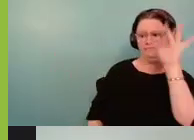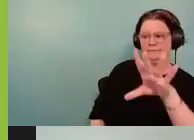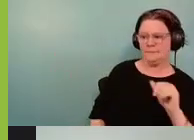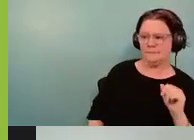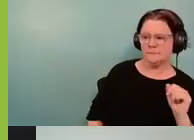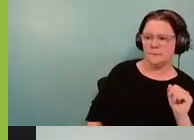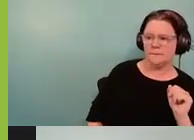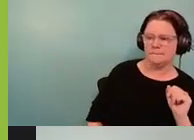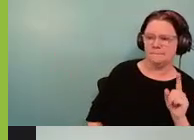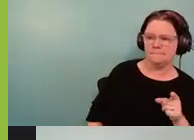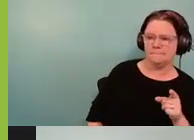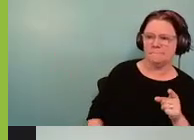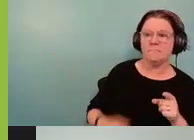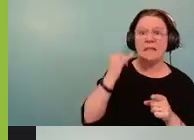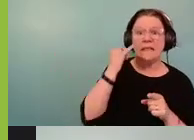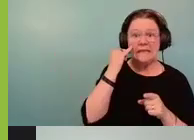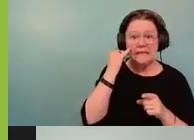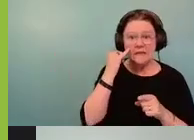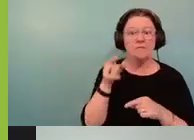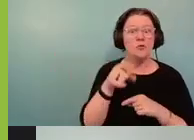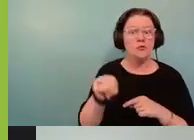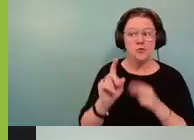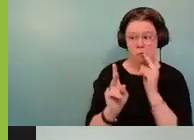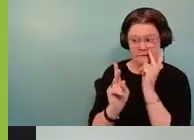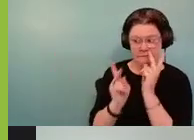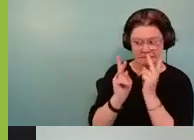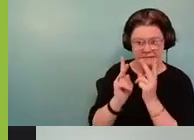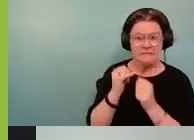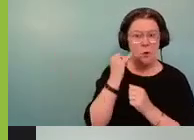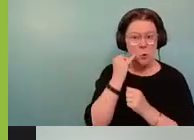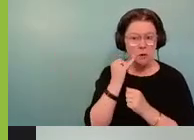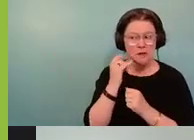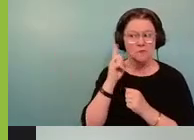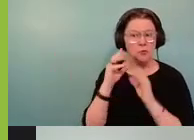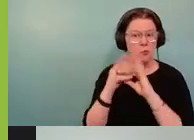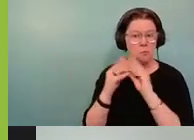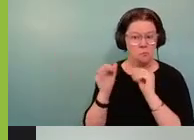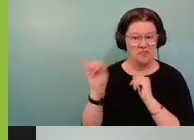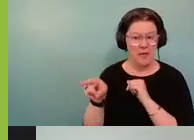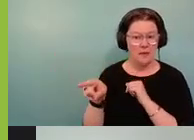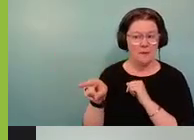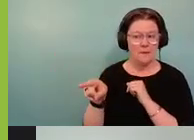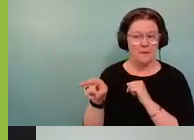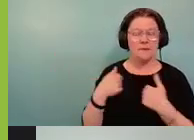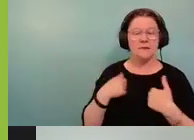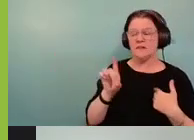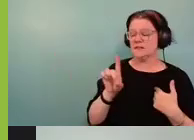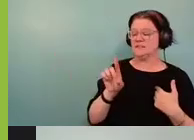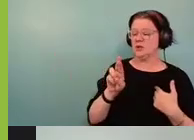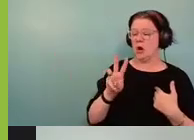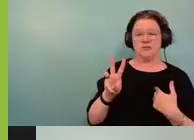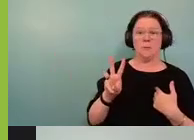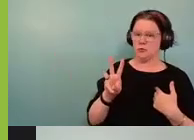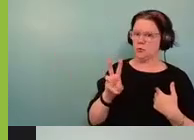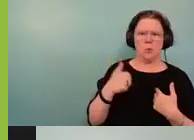our services. But if something like that comes past your desk or in your purview, Disability Rights Wisconsin would be a